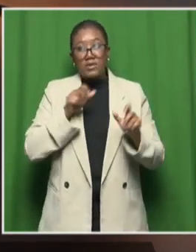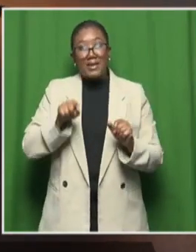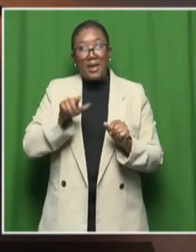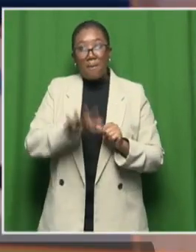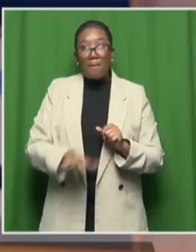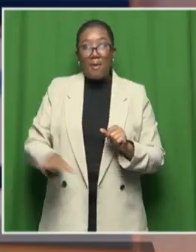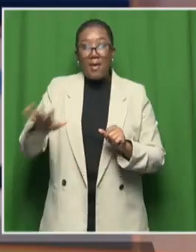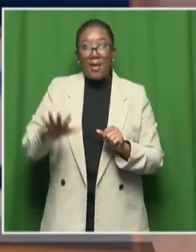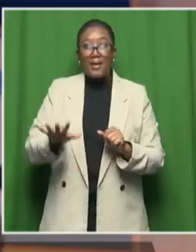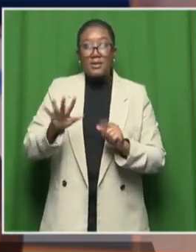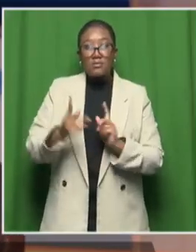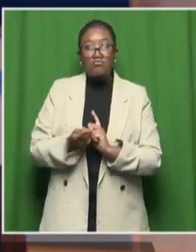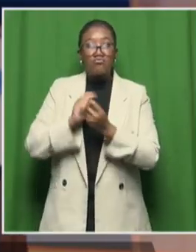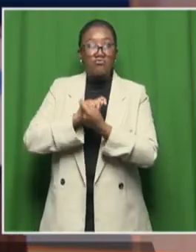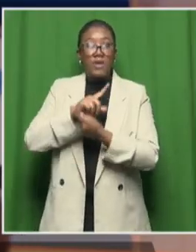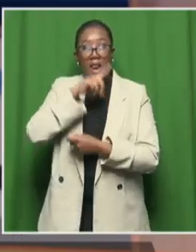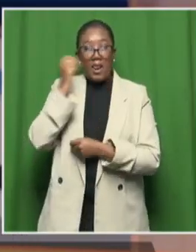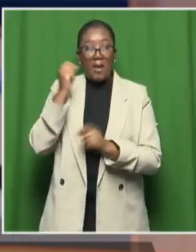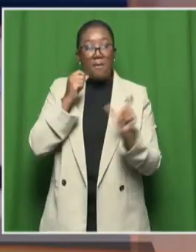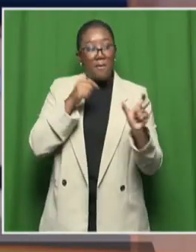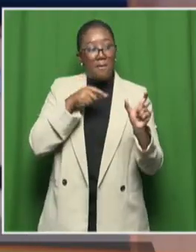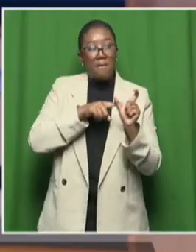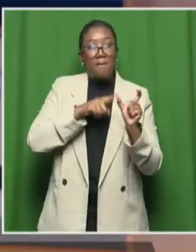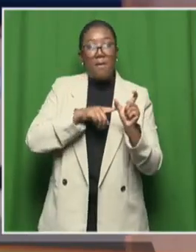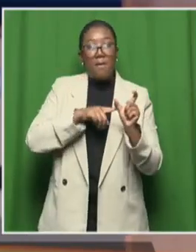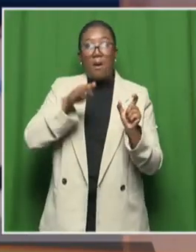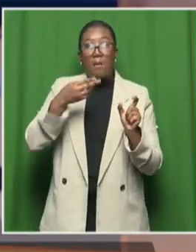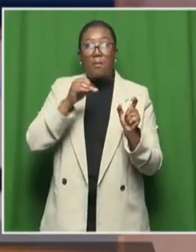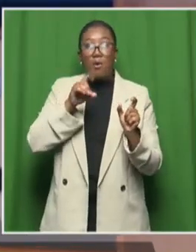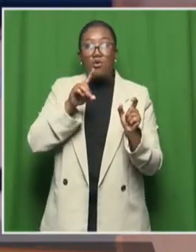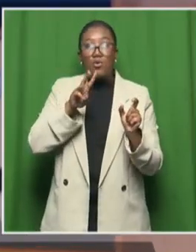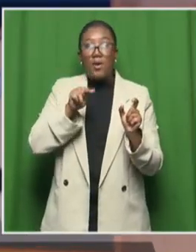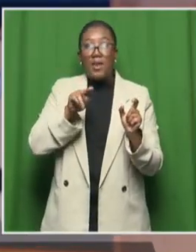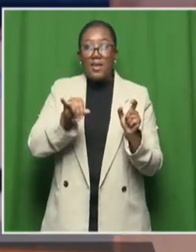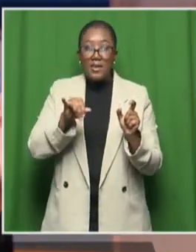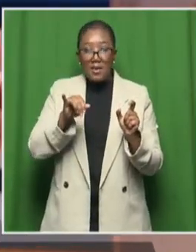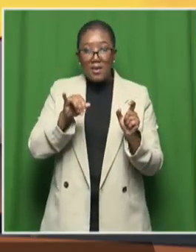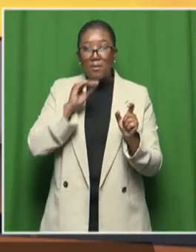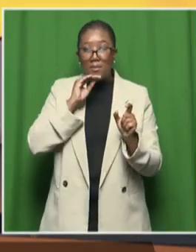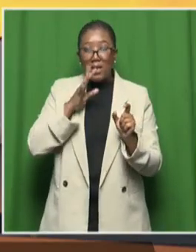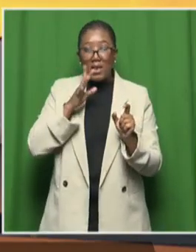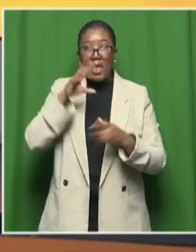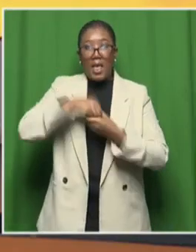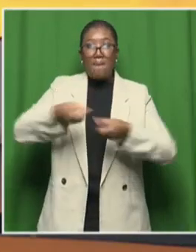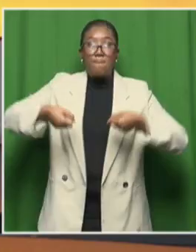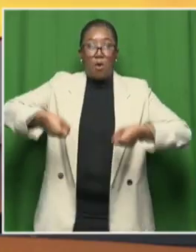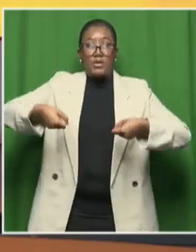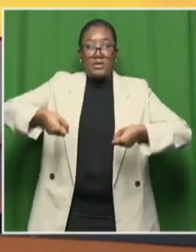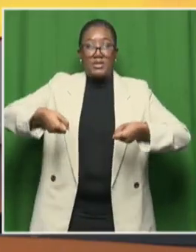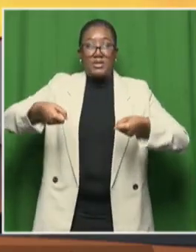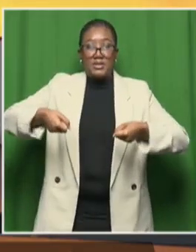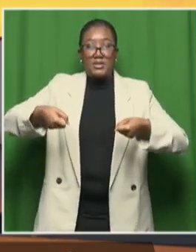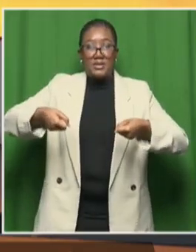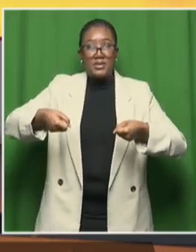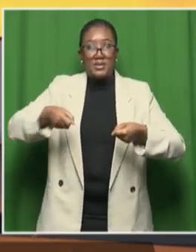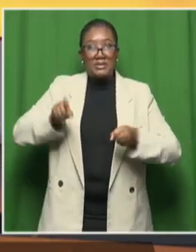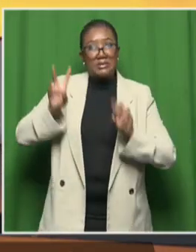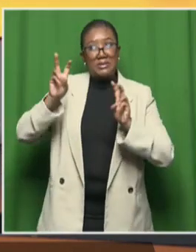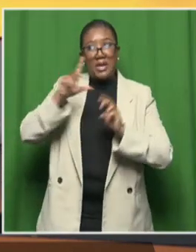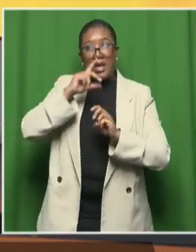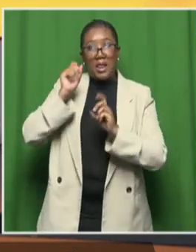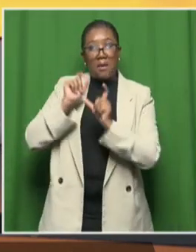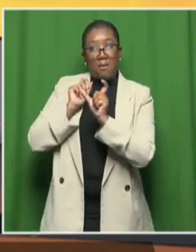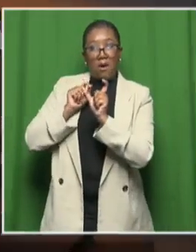his ancestral home from Bordeaux to Mboweni. Exactly. Because Mboweni, it basically means in the pot. And you can tell that, he was